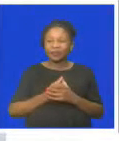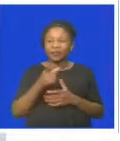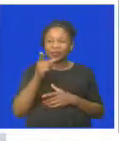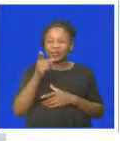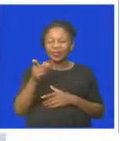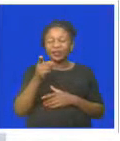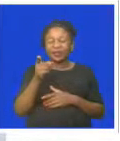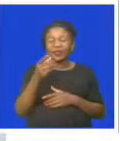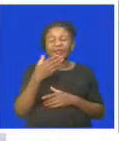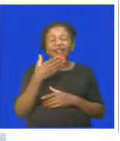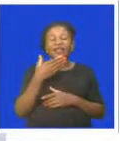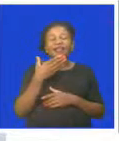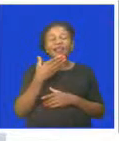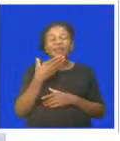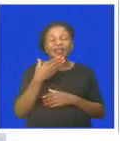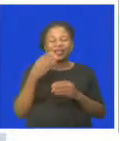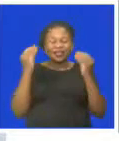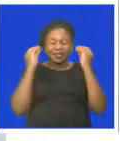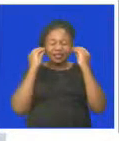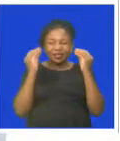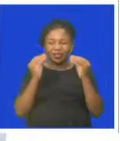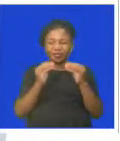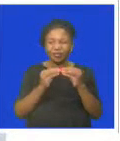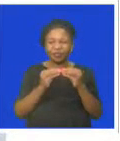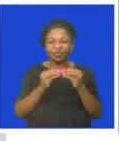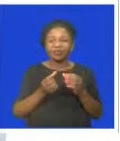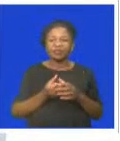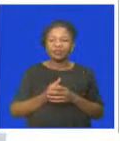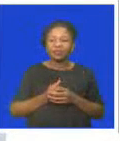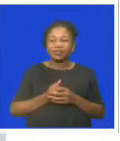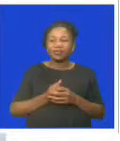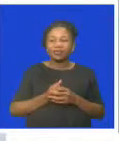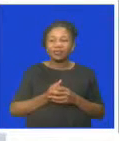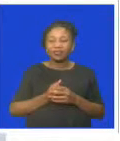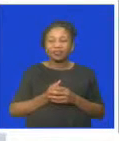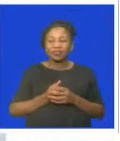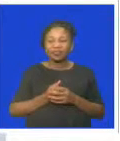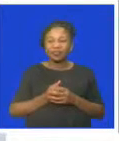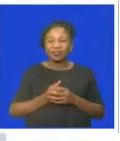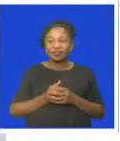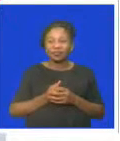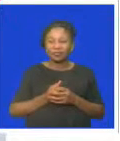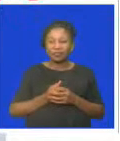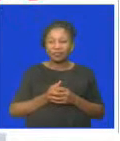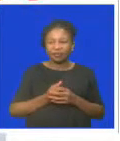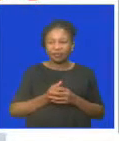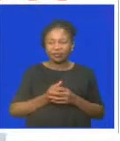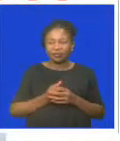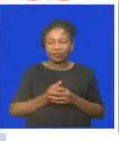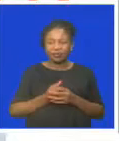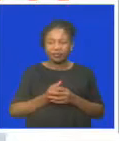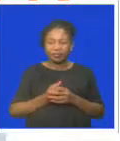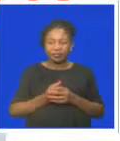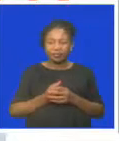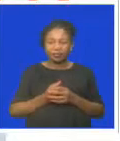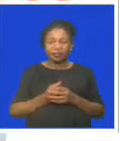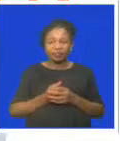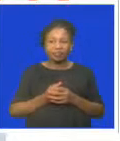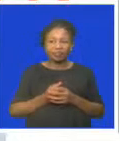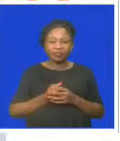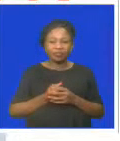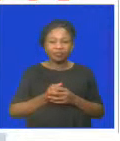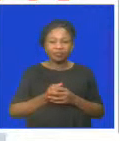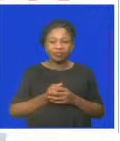a doctor. Doctor, my dear learner. Oh, good, good, excellent, my lovely